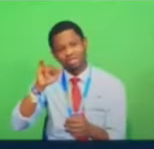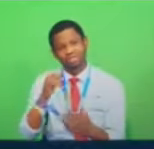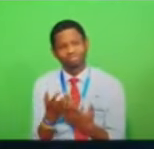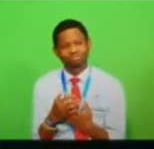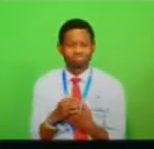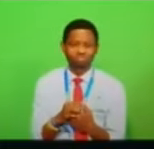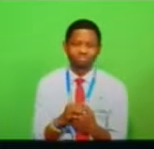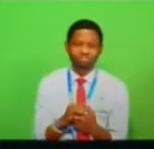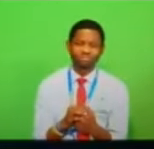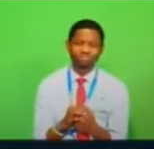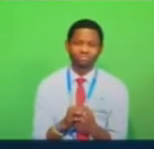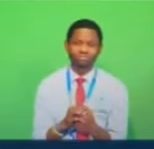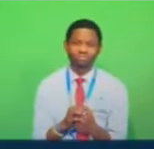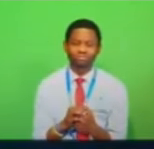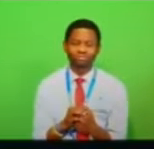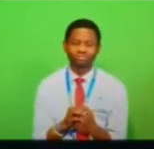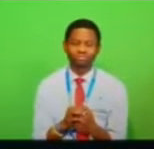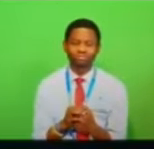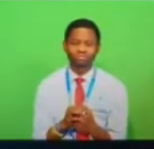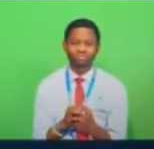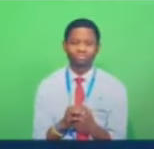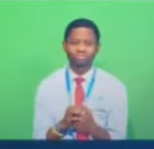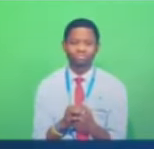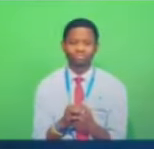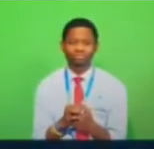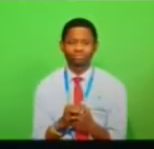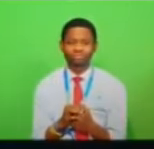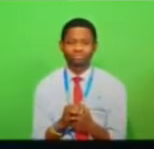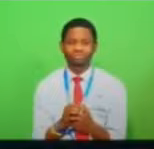the choir. All of us here know what is happening.